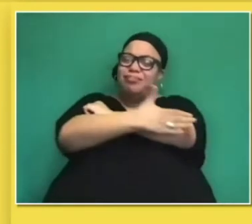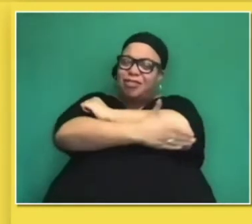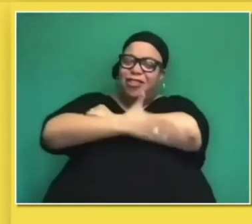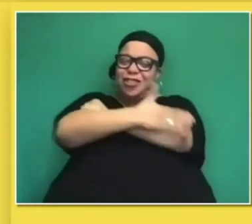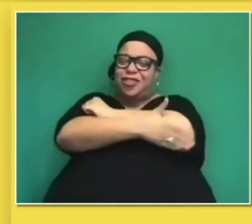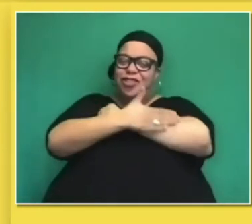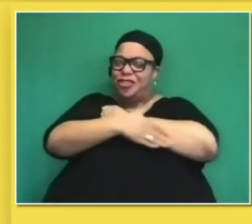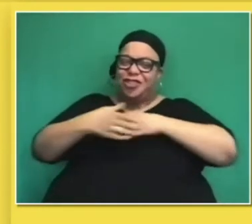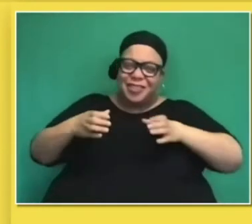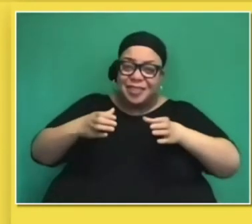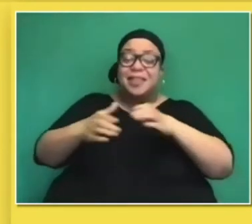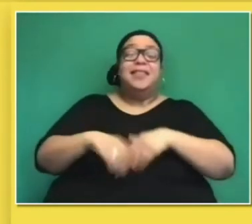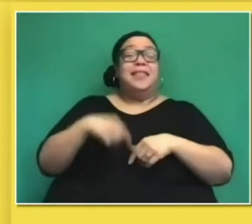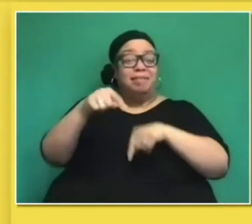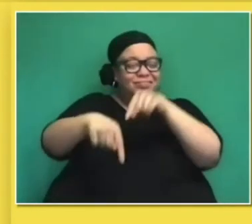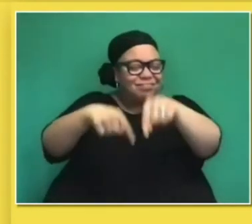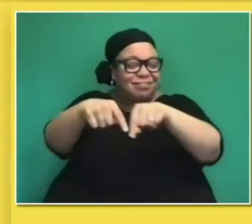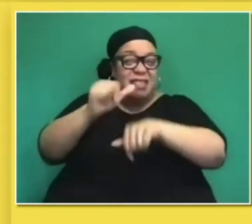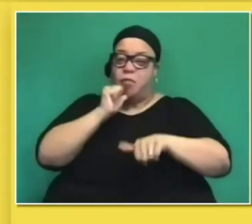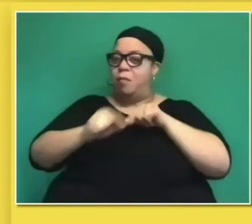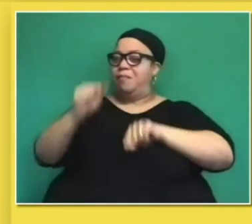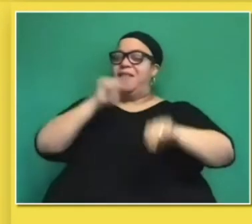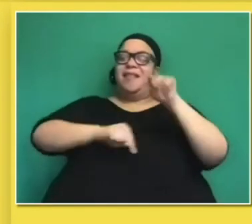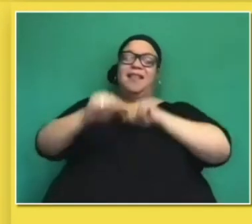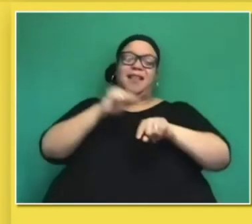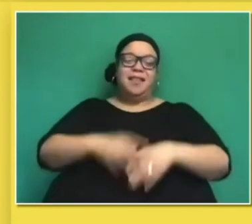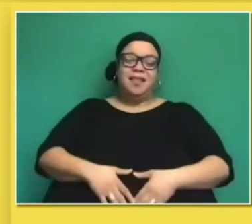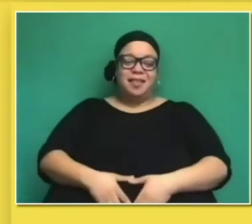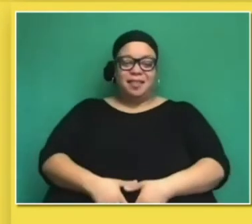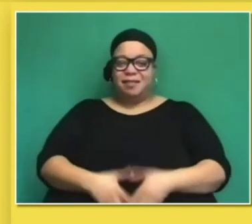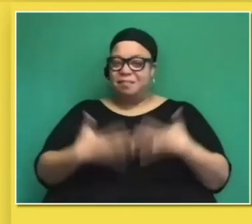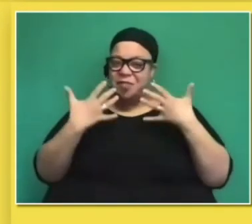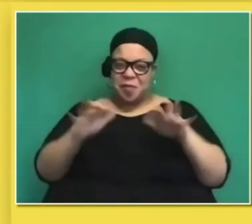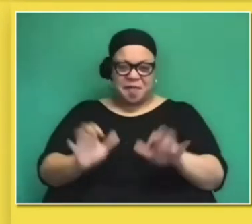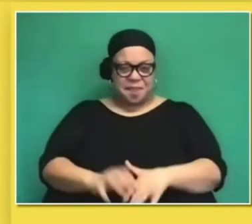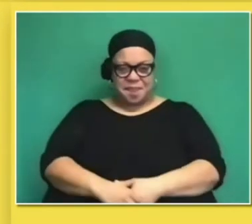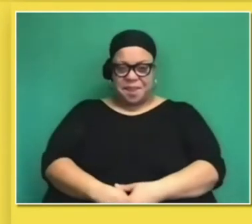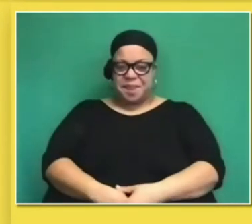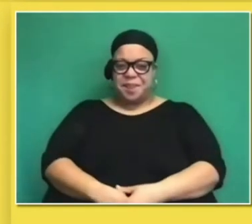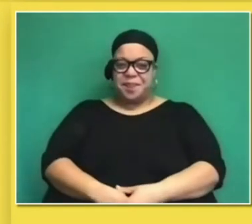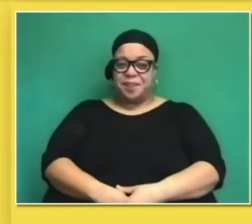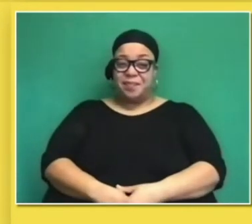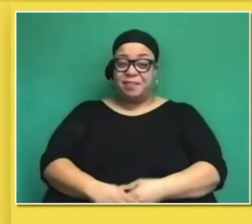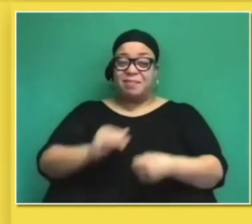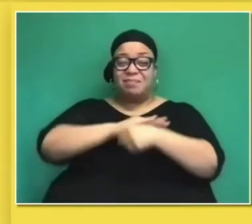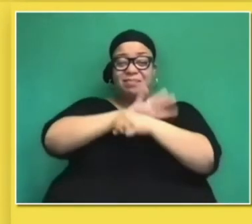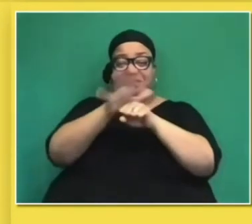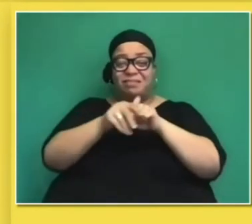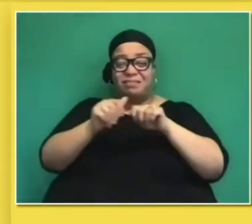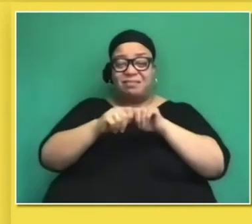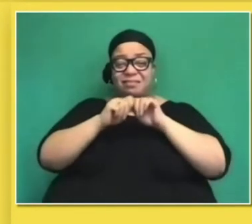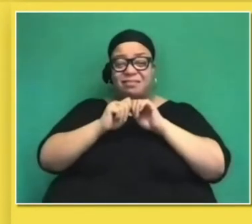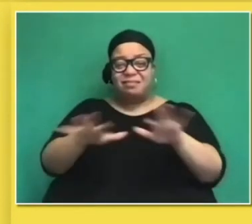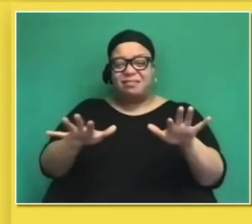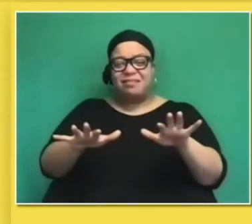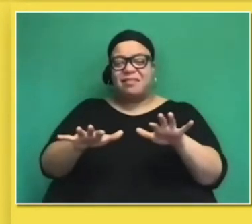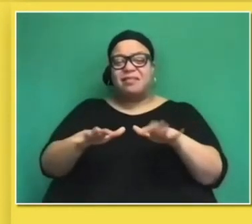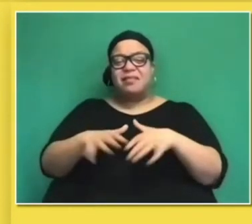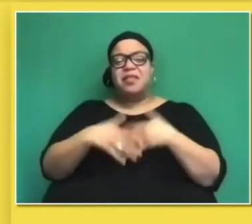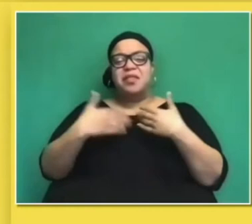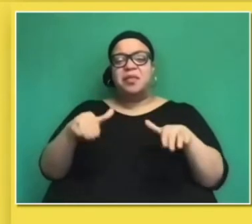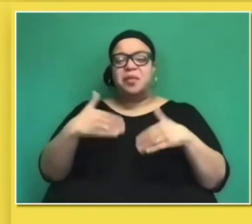the coronavirus pandemic, as we pray for all those who are suffering, it has not impacted the America